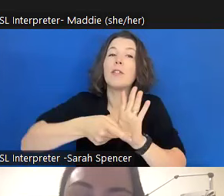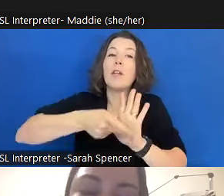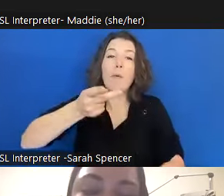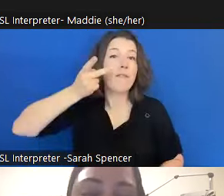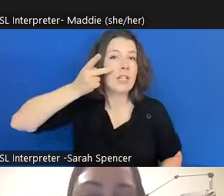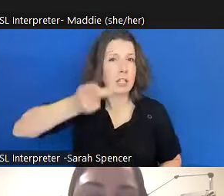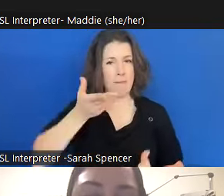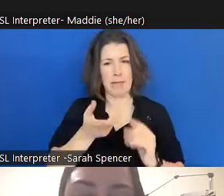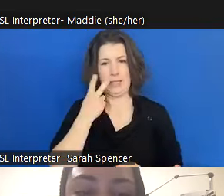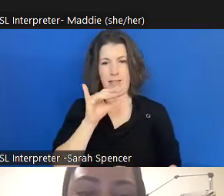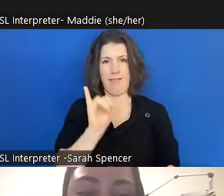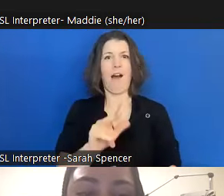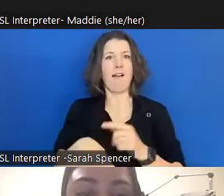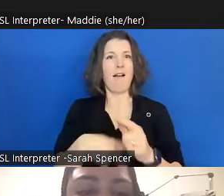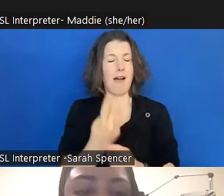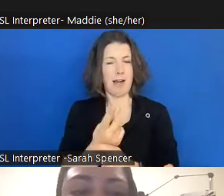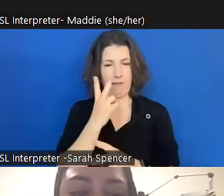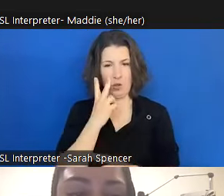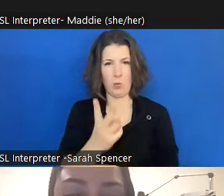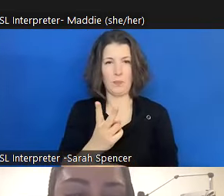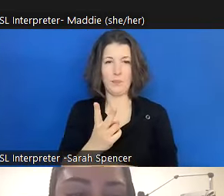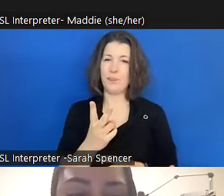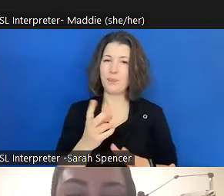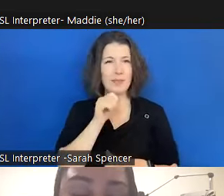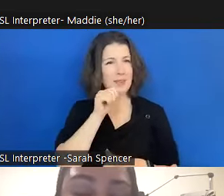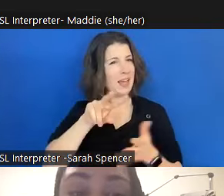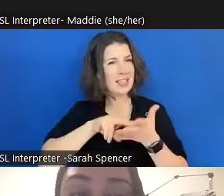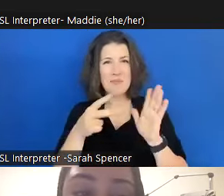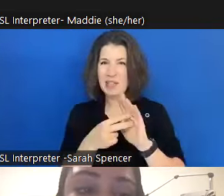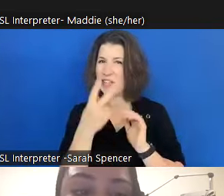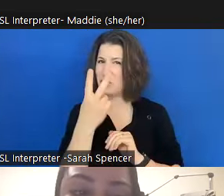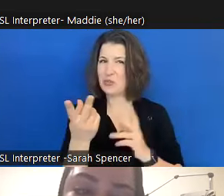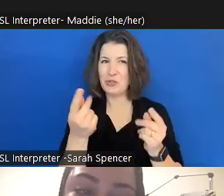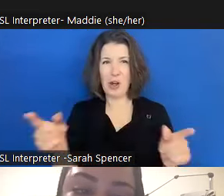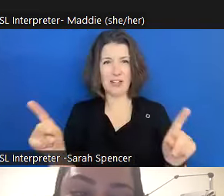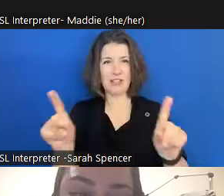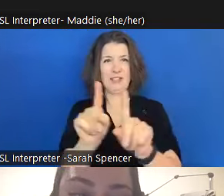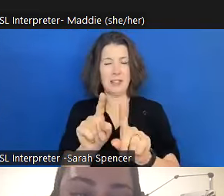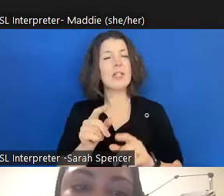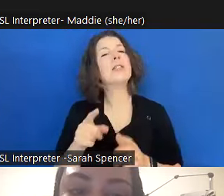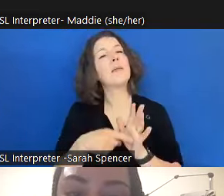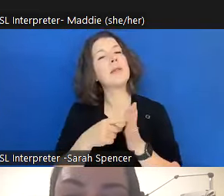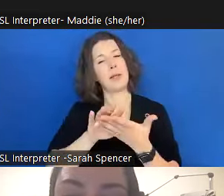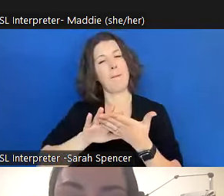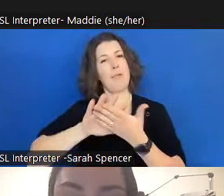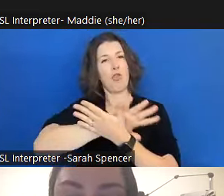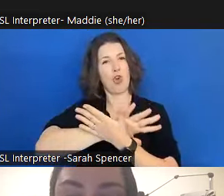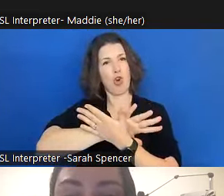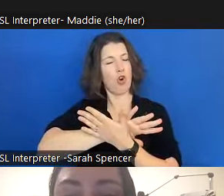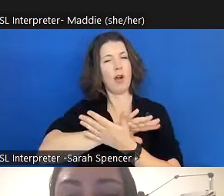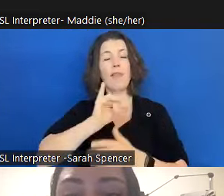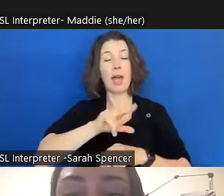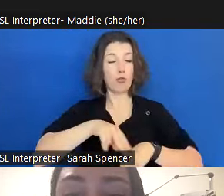see. So, and double vision doesn't always mean that two dogs are next to each other. Sometimes it's a blur that cannot be fixed with just normal